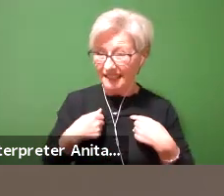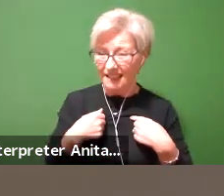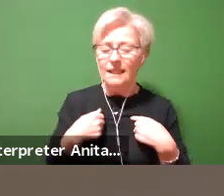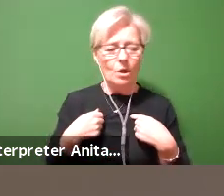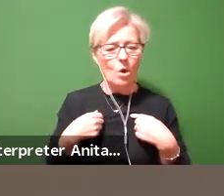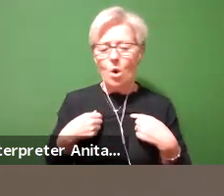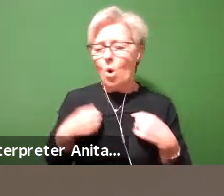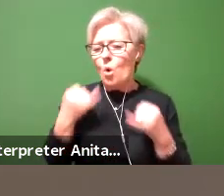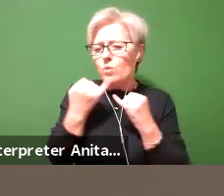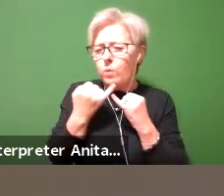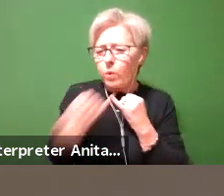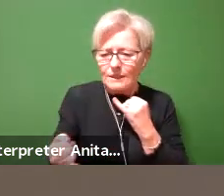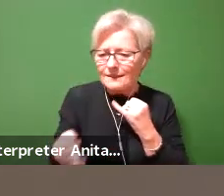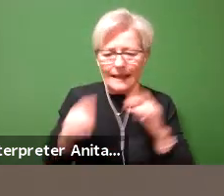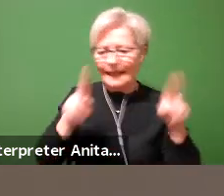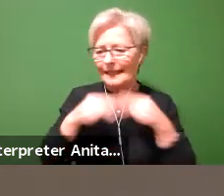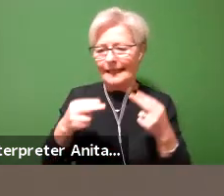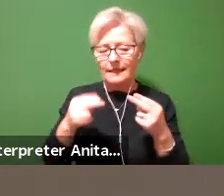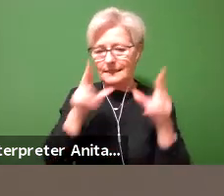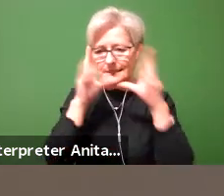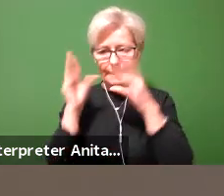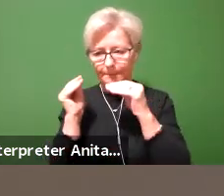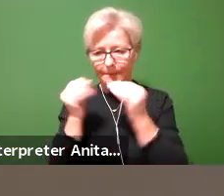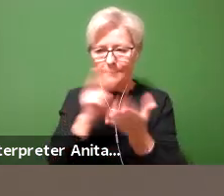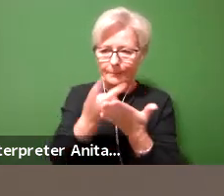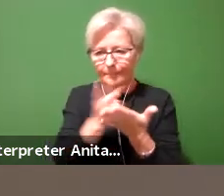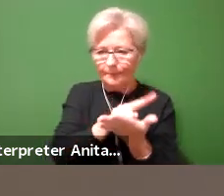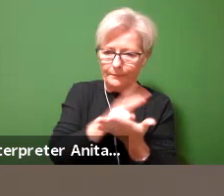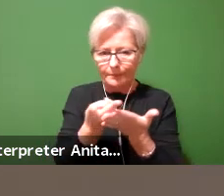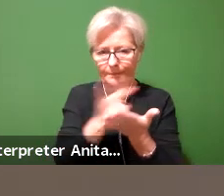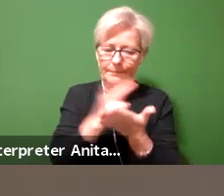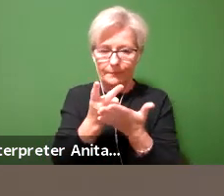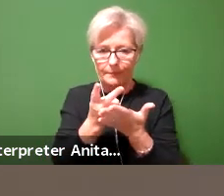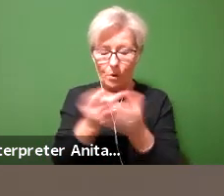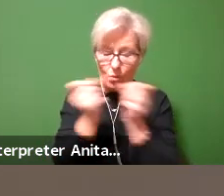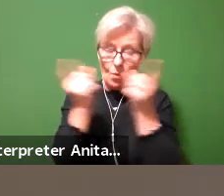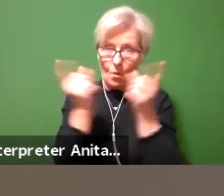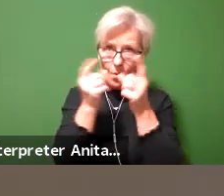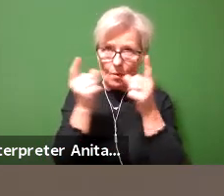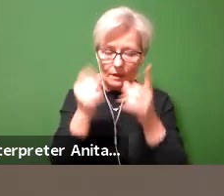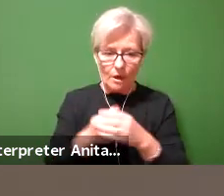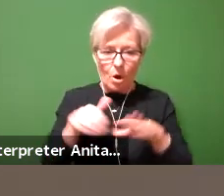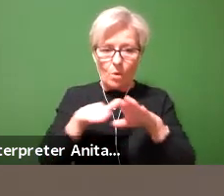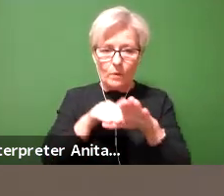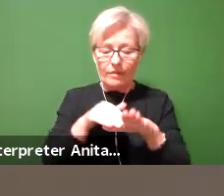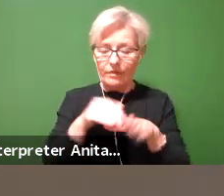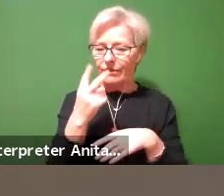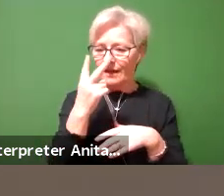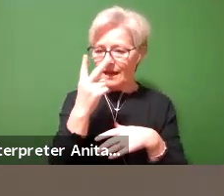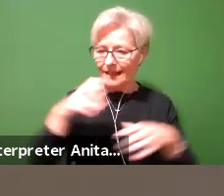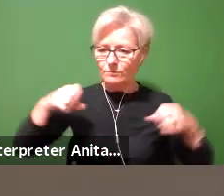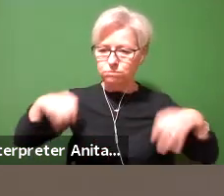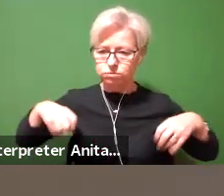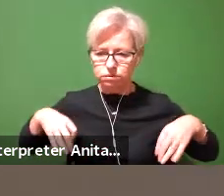killer of waking up at night and getting the flushes or, you know, the night sweats and stuff like that. And I